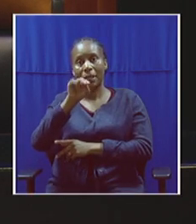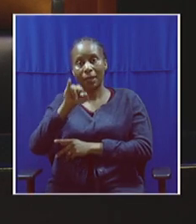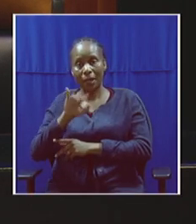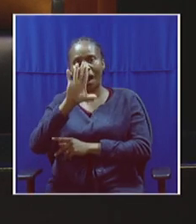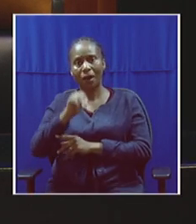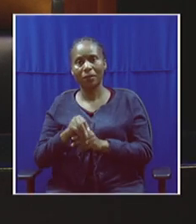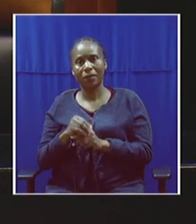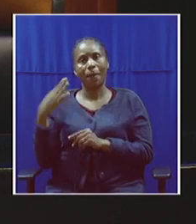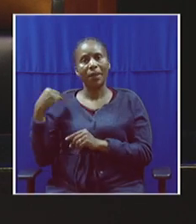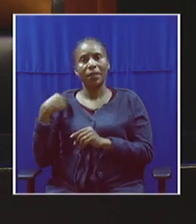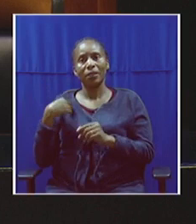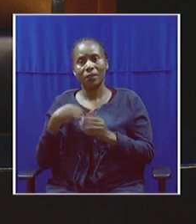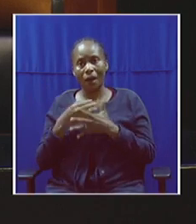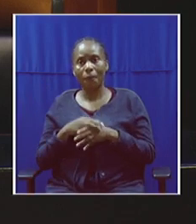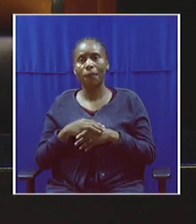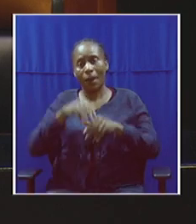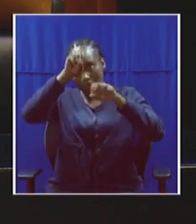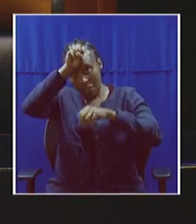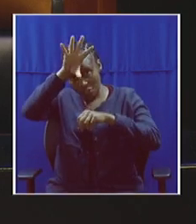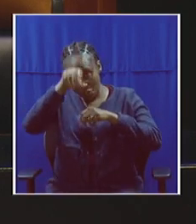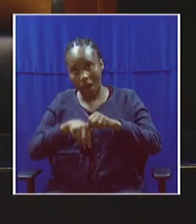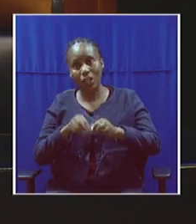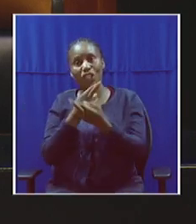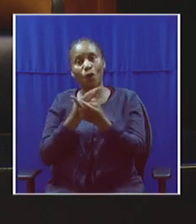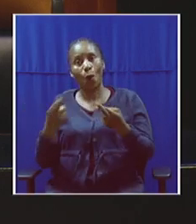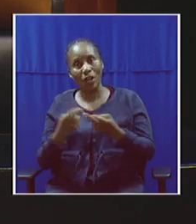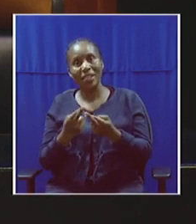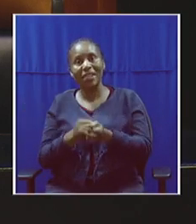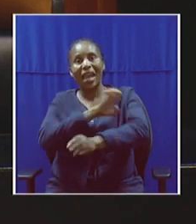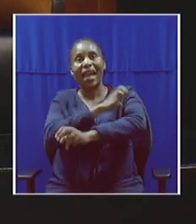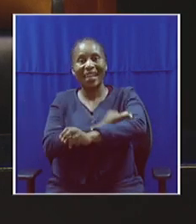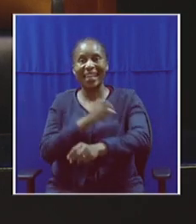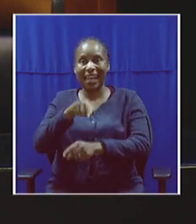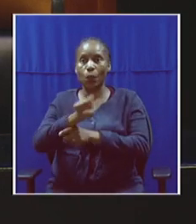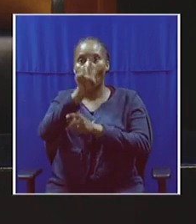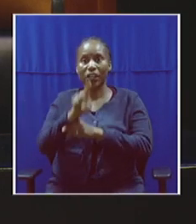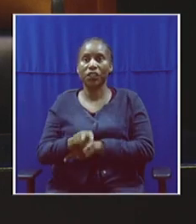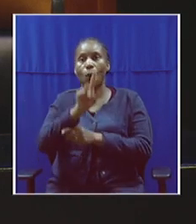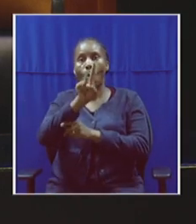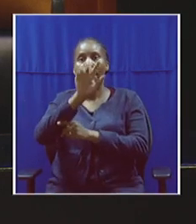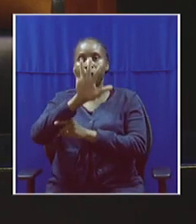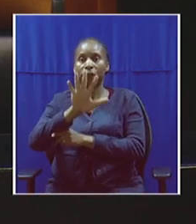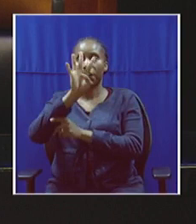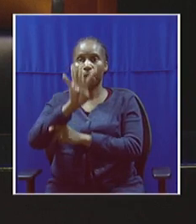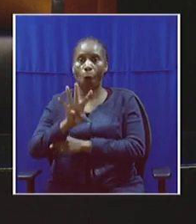Mineral resources and energy that's question 154 honorable